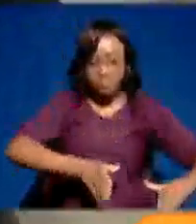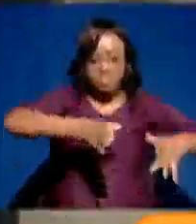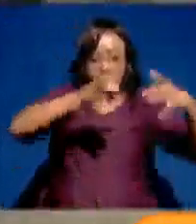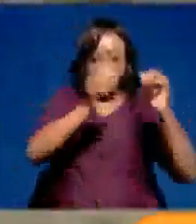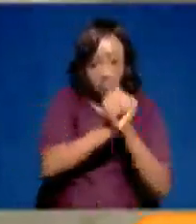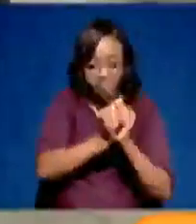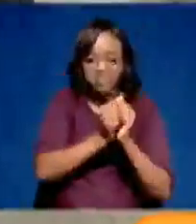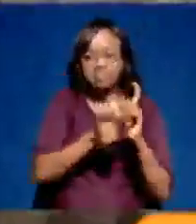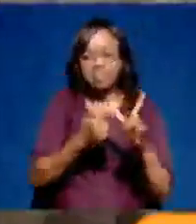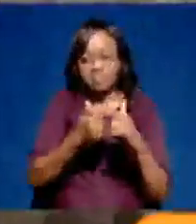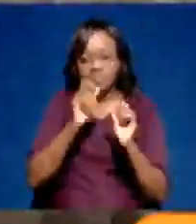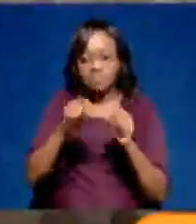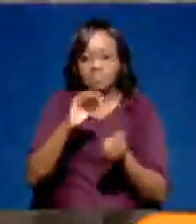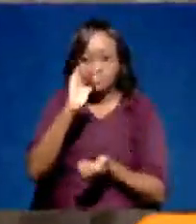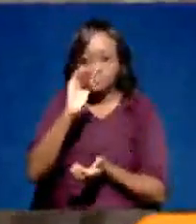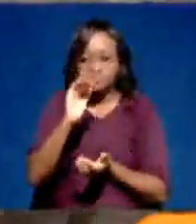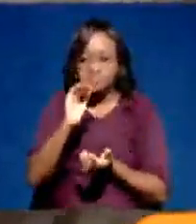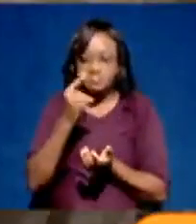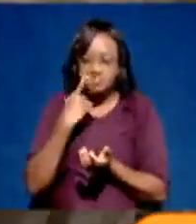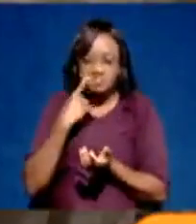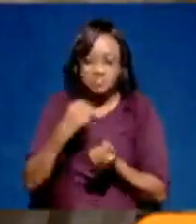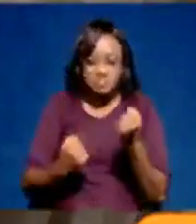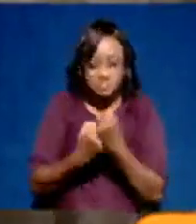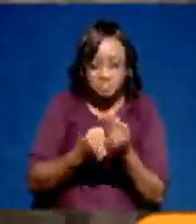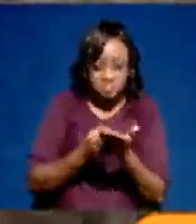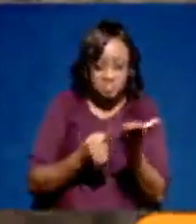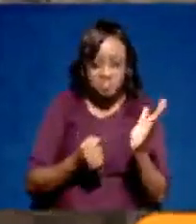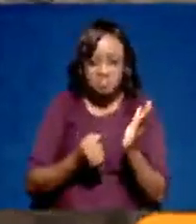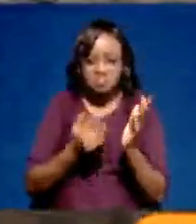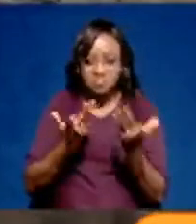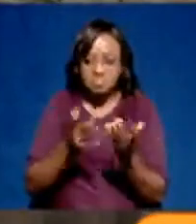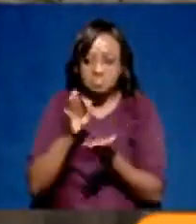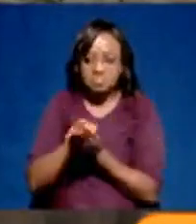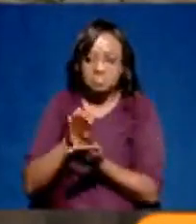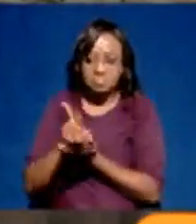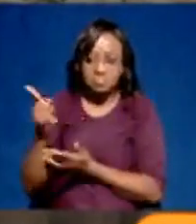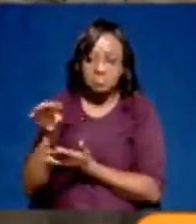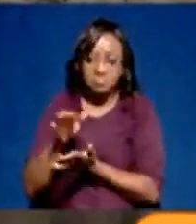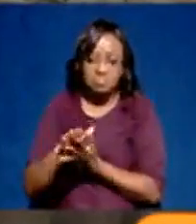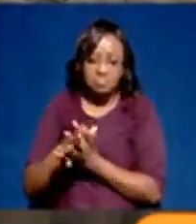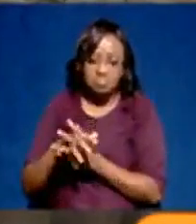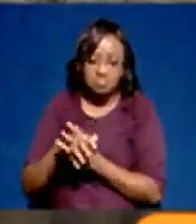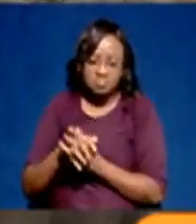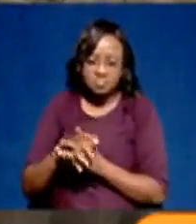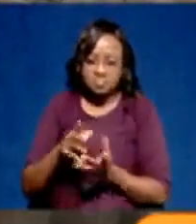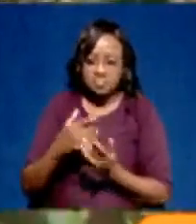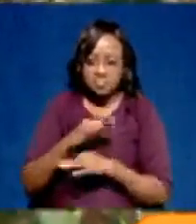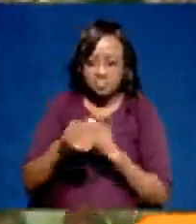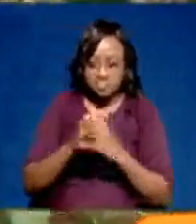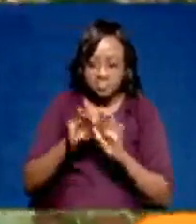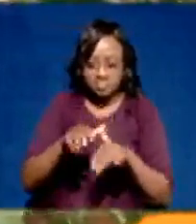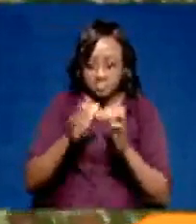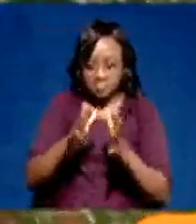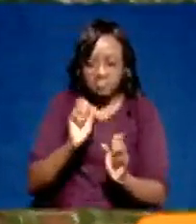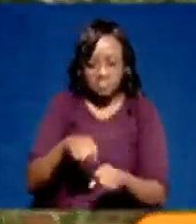can resource pool and help them to store in that warehouse. And so every farmer can participate.